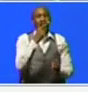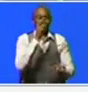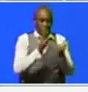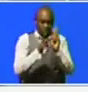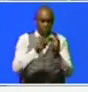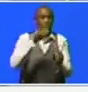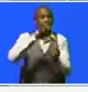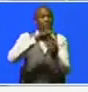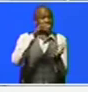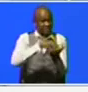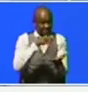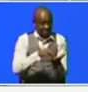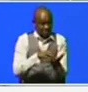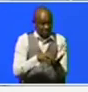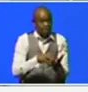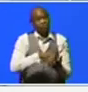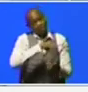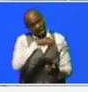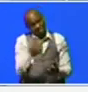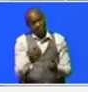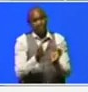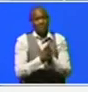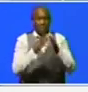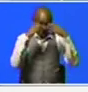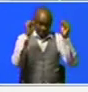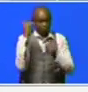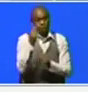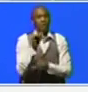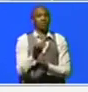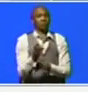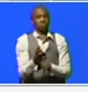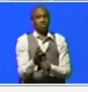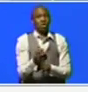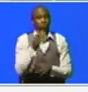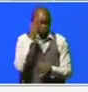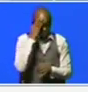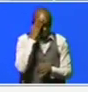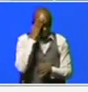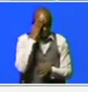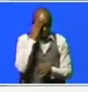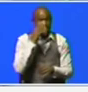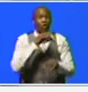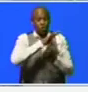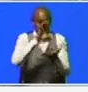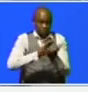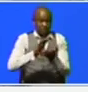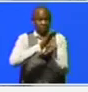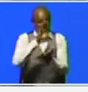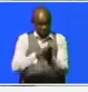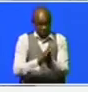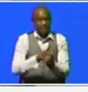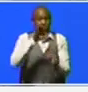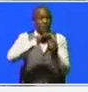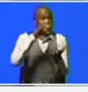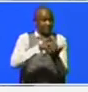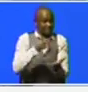222 polling stations for other elections apart from presidential election. You realize that Mwea constituency as a polling